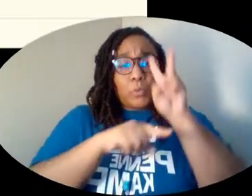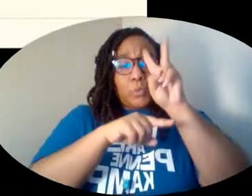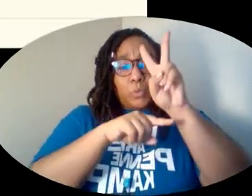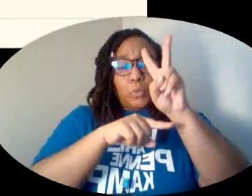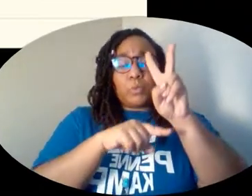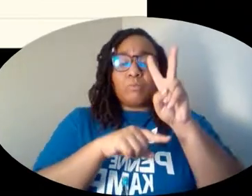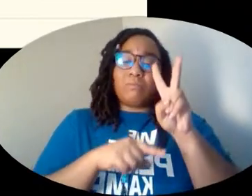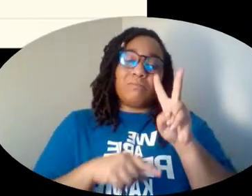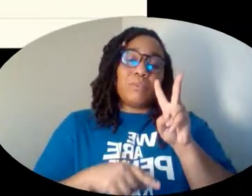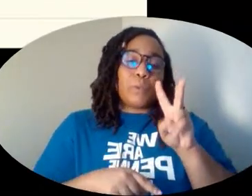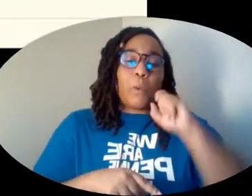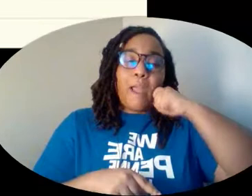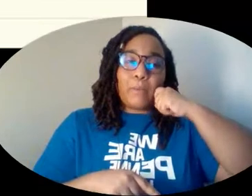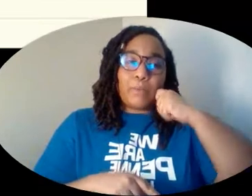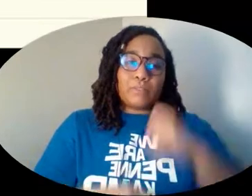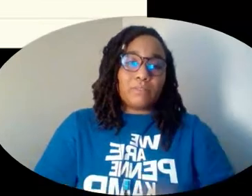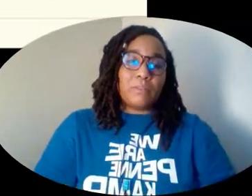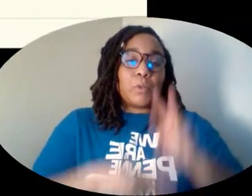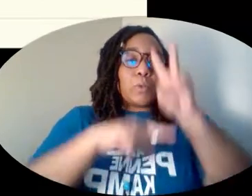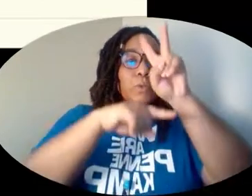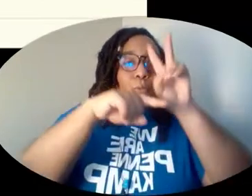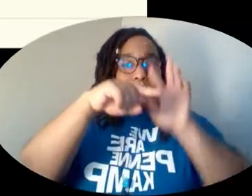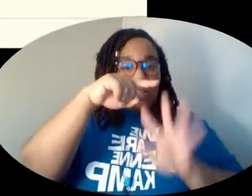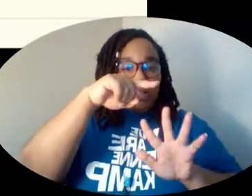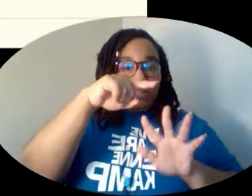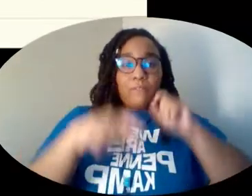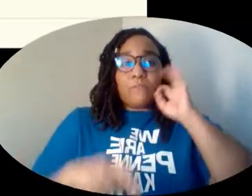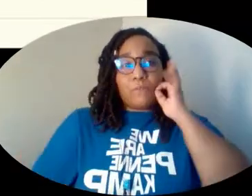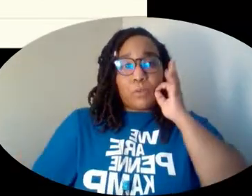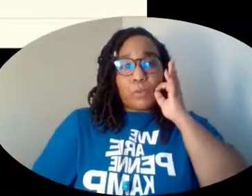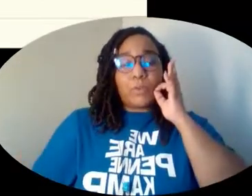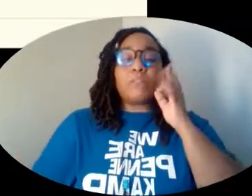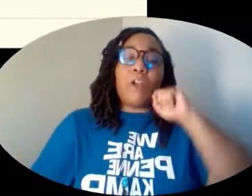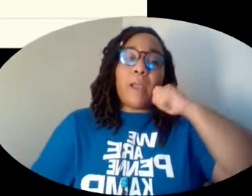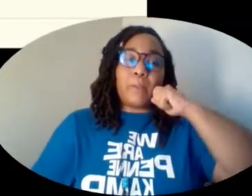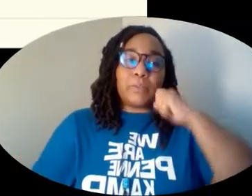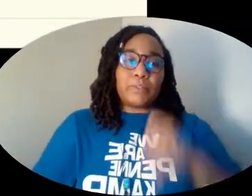of them are apples. So 2/5 of the fruit are apples.